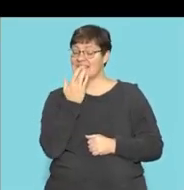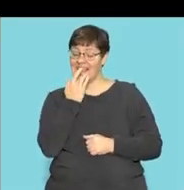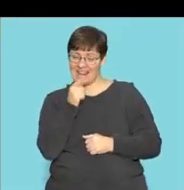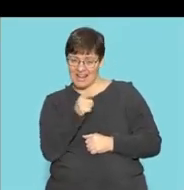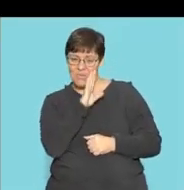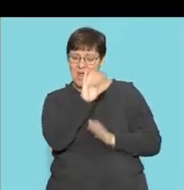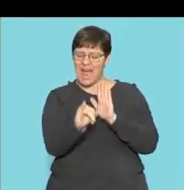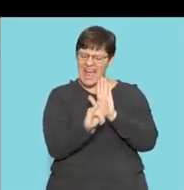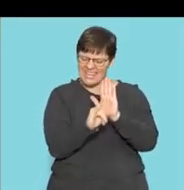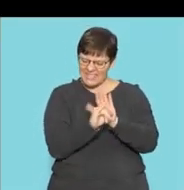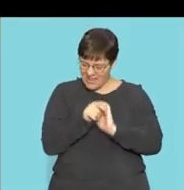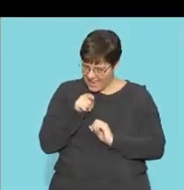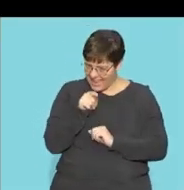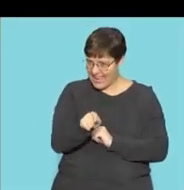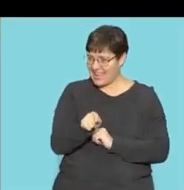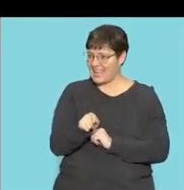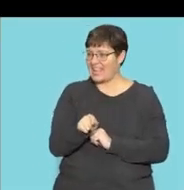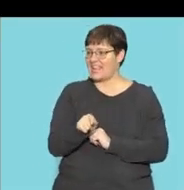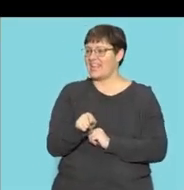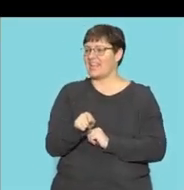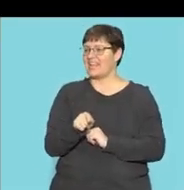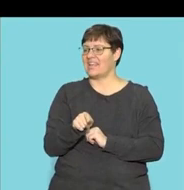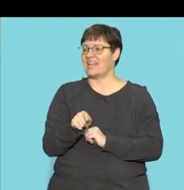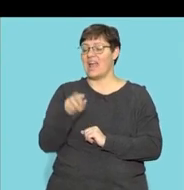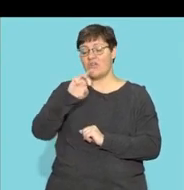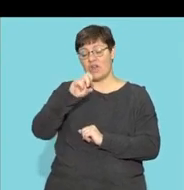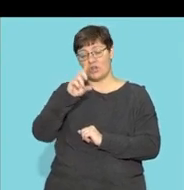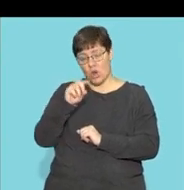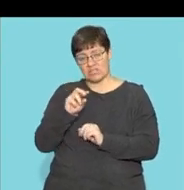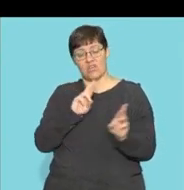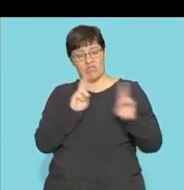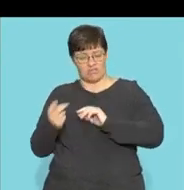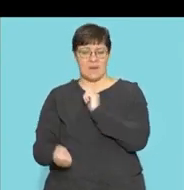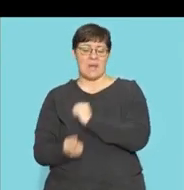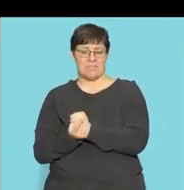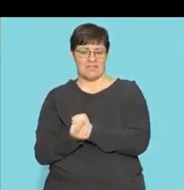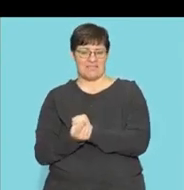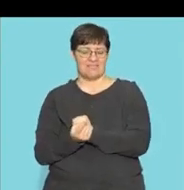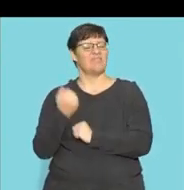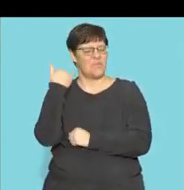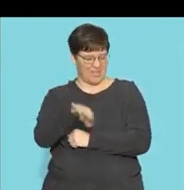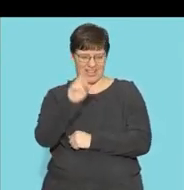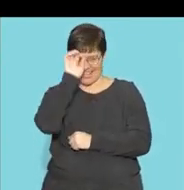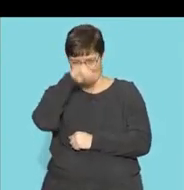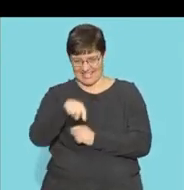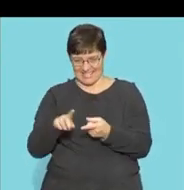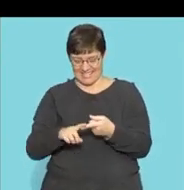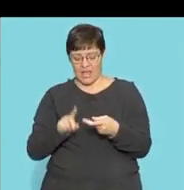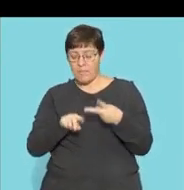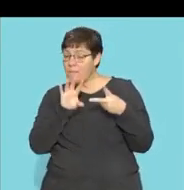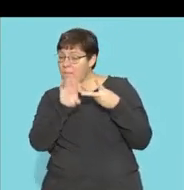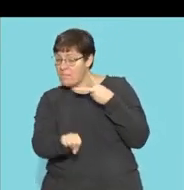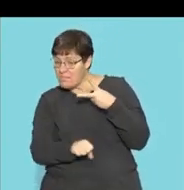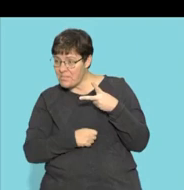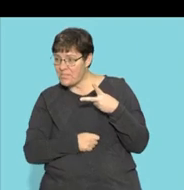cell, that we've identified that there is a redox reaction happening. Yes, we